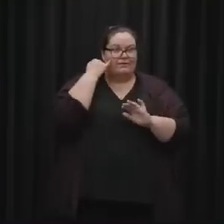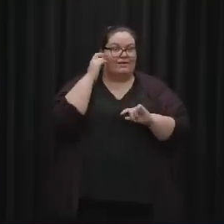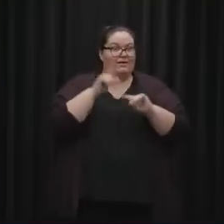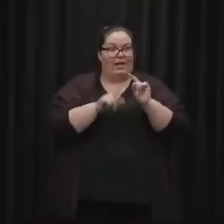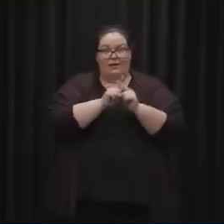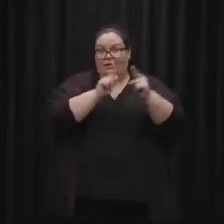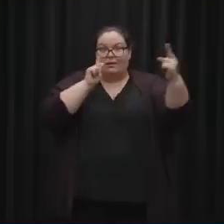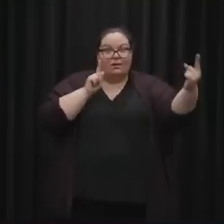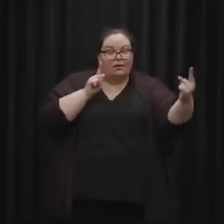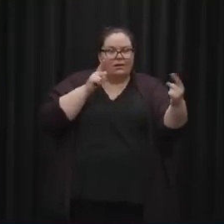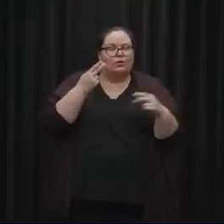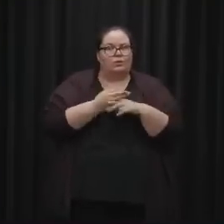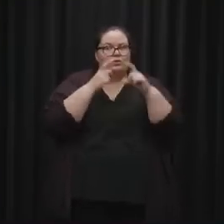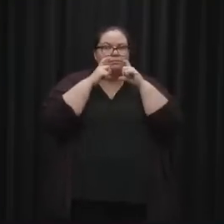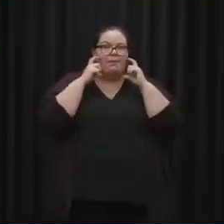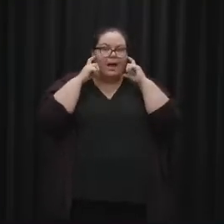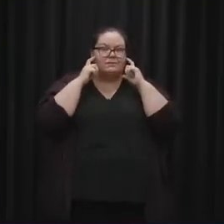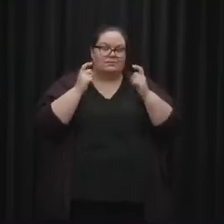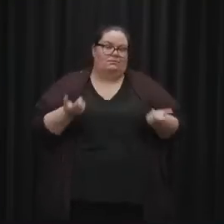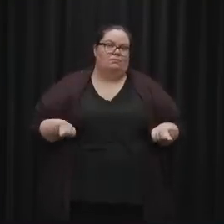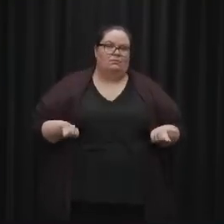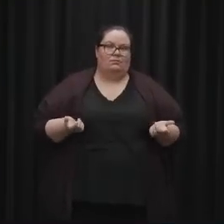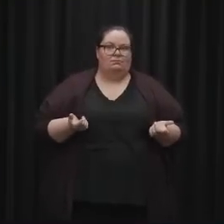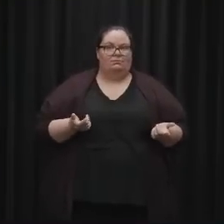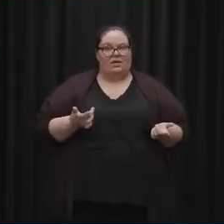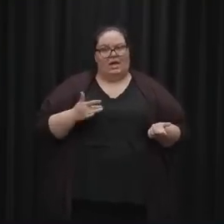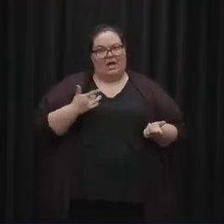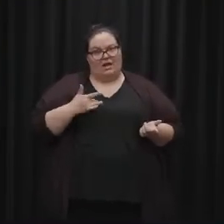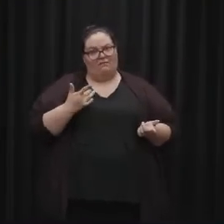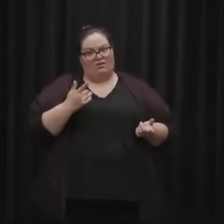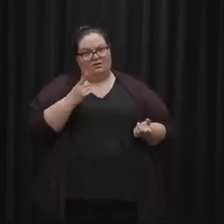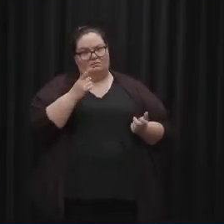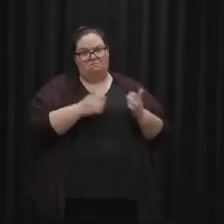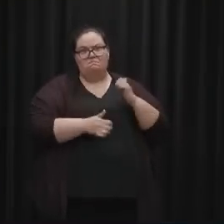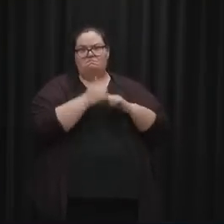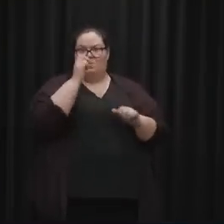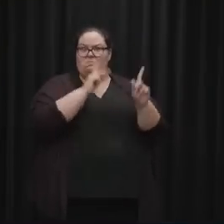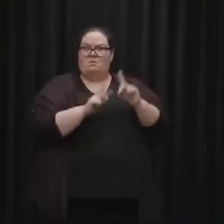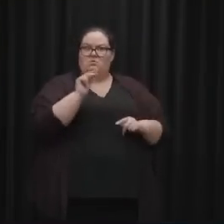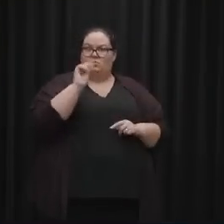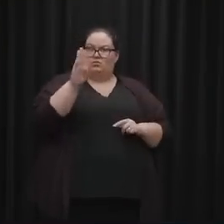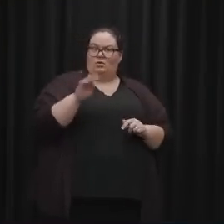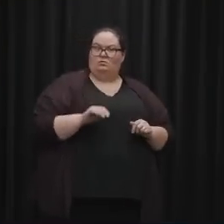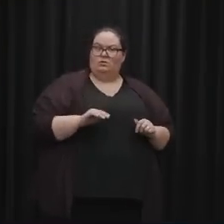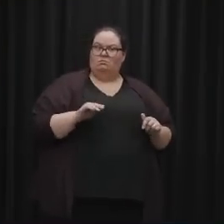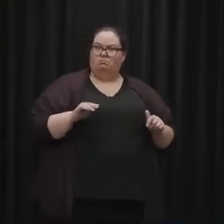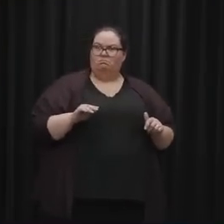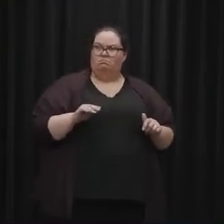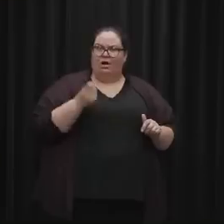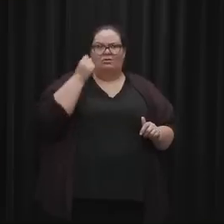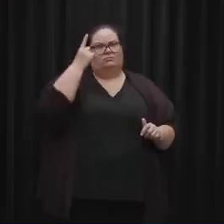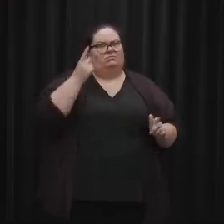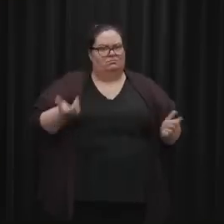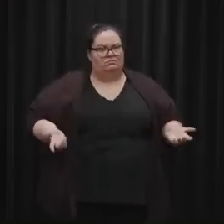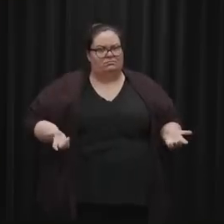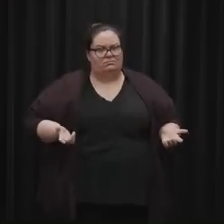protecting ourselves. And I believe that the balance of recognizing that people, to a large extent, have been doing